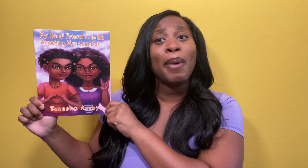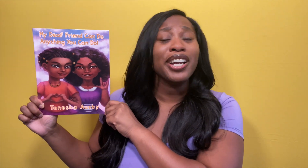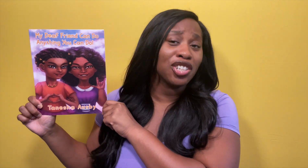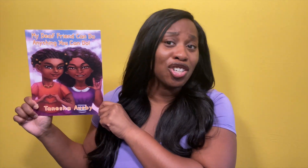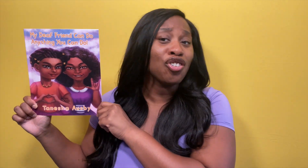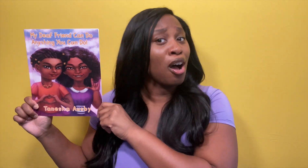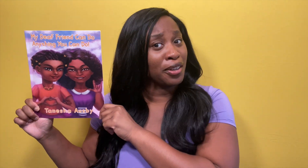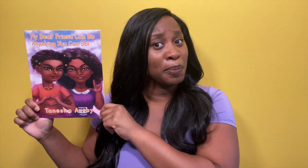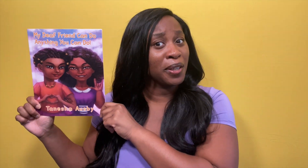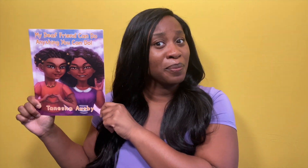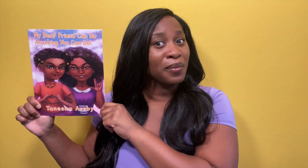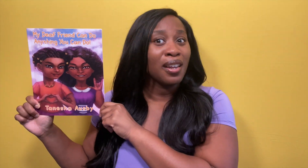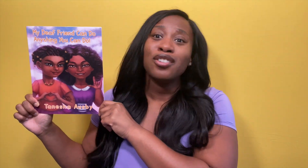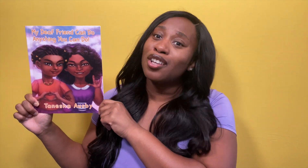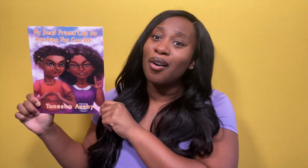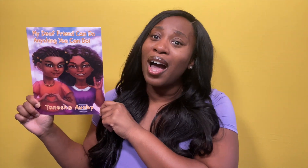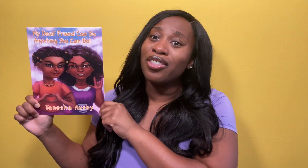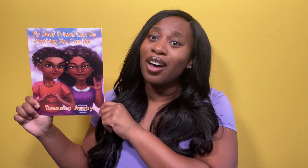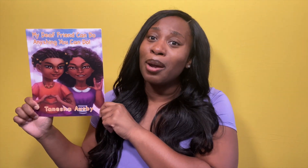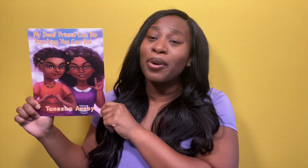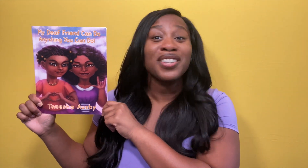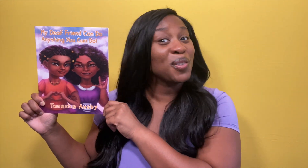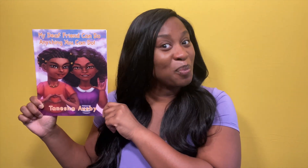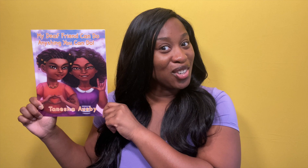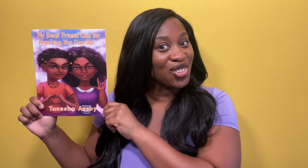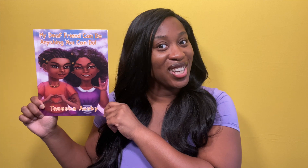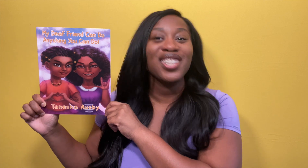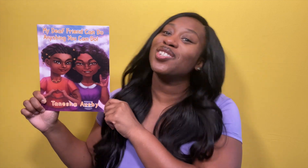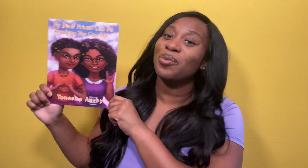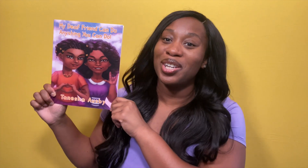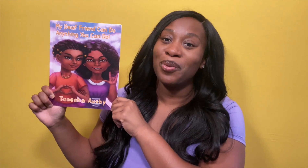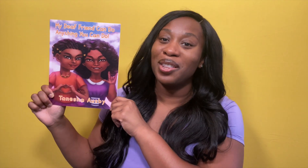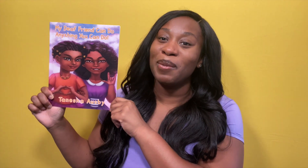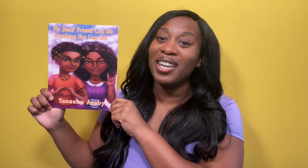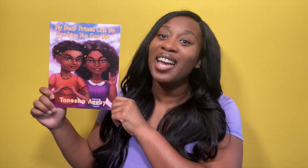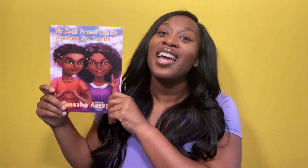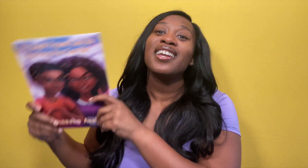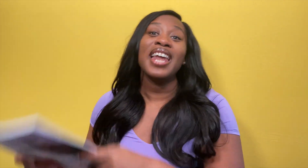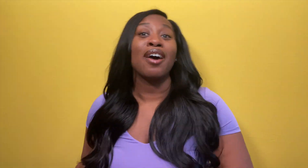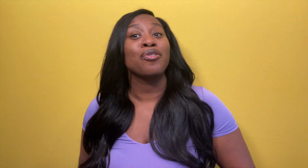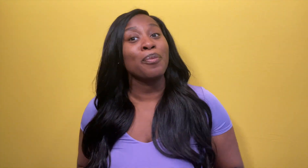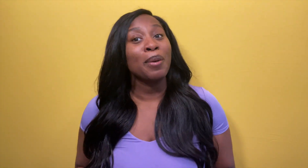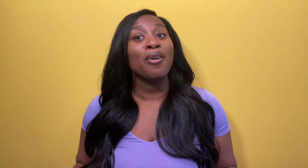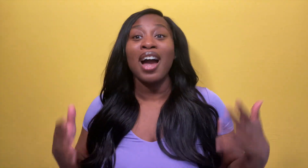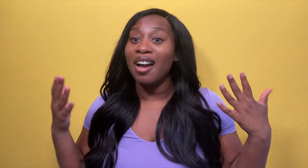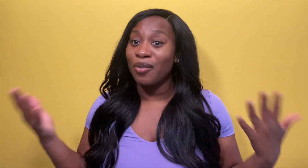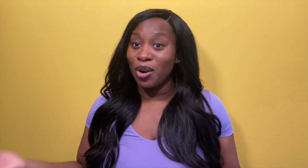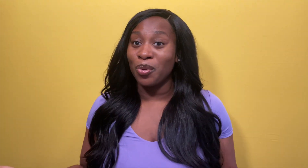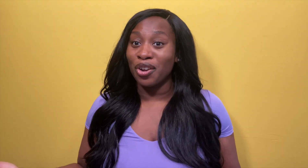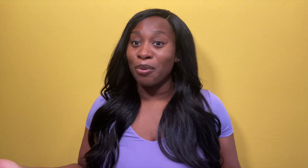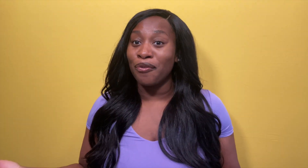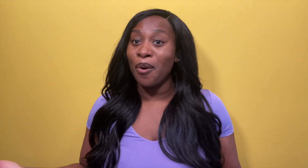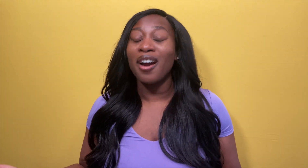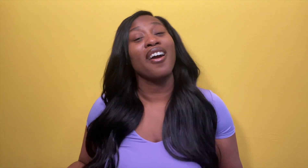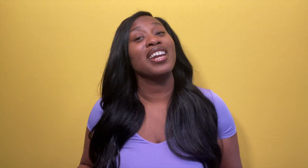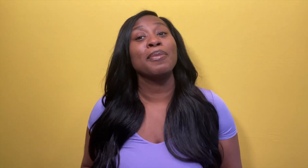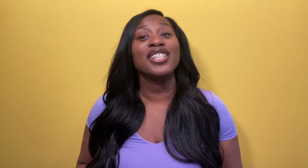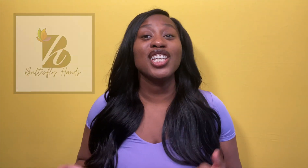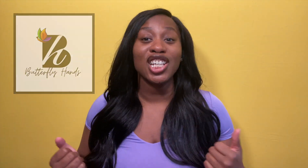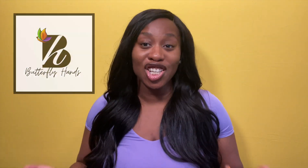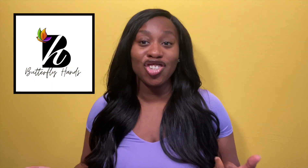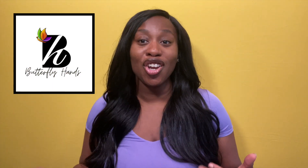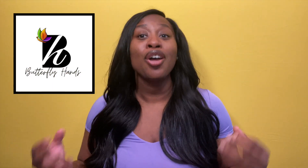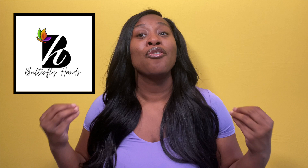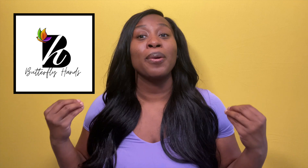and it's by Tanesha Ausby. So I thought I'd bring a special guest to read it with me. Now, if you remember, I've read with her before. Her name